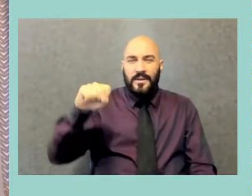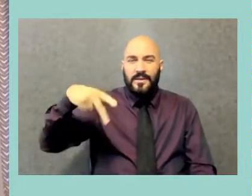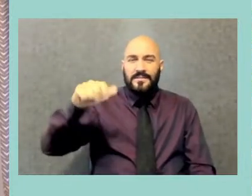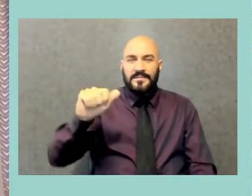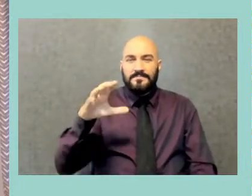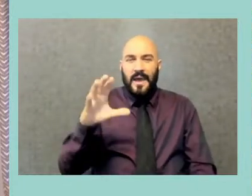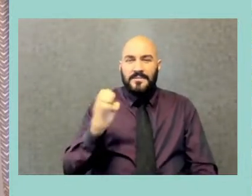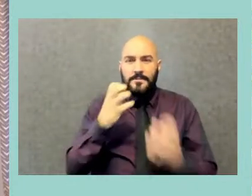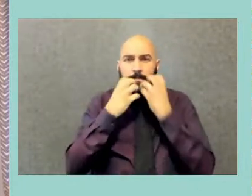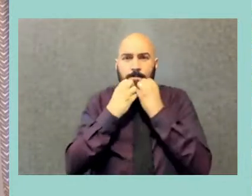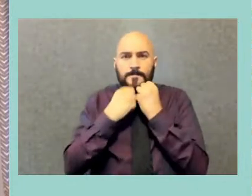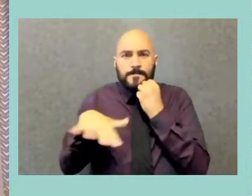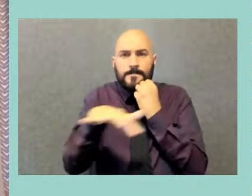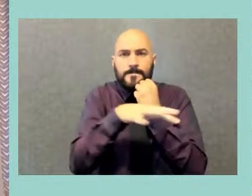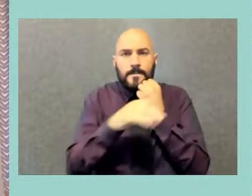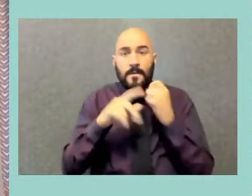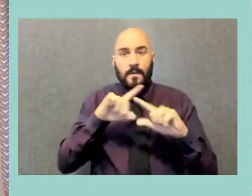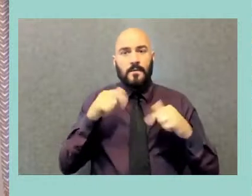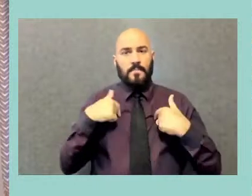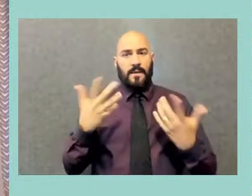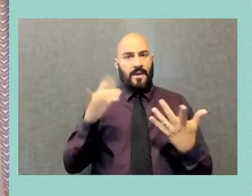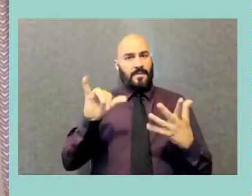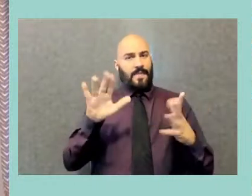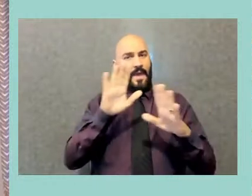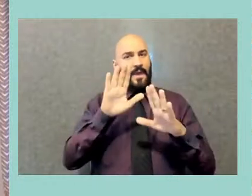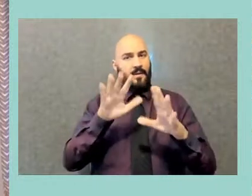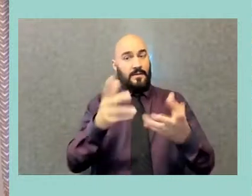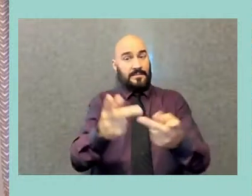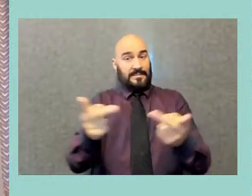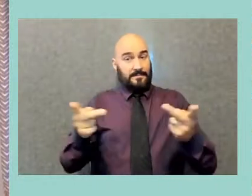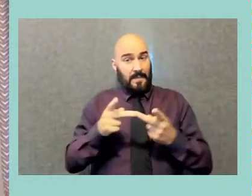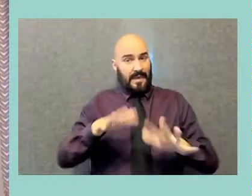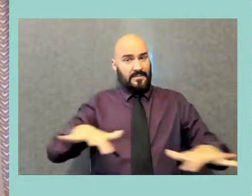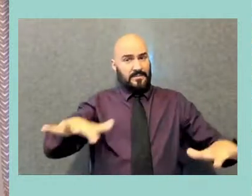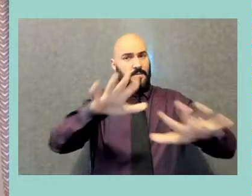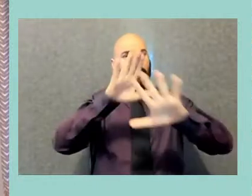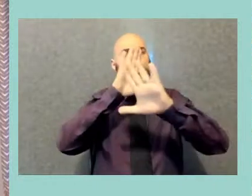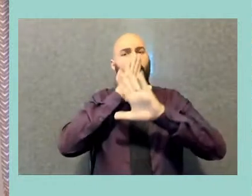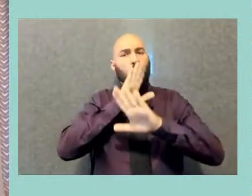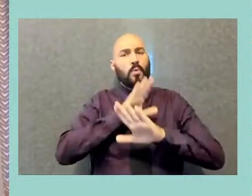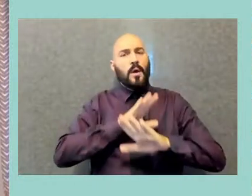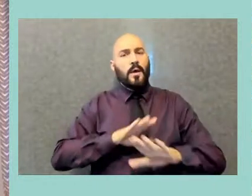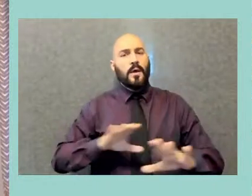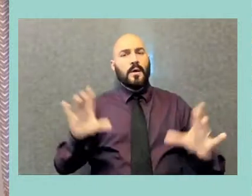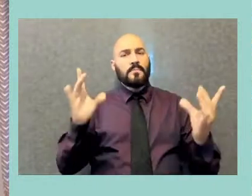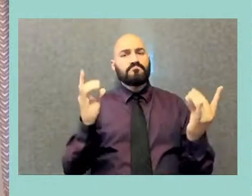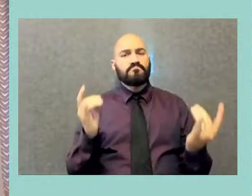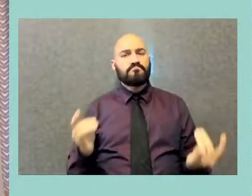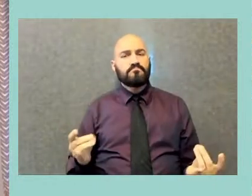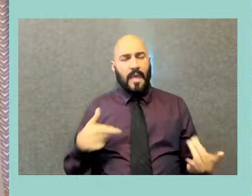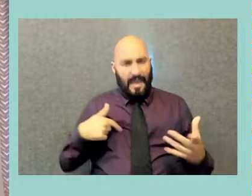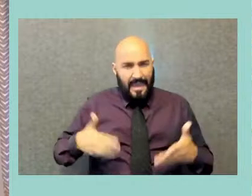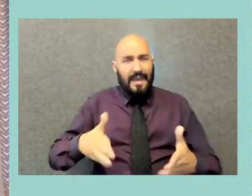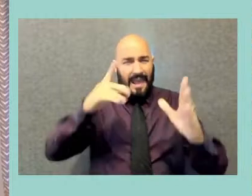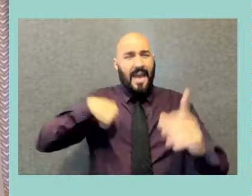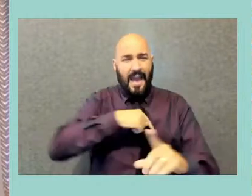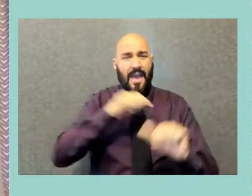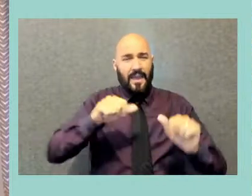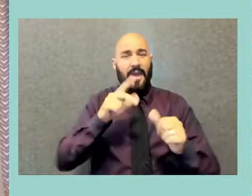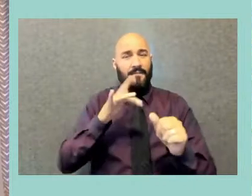space allows for a genuine contemplation and creates an inherent sacredness for